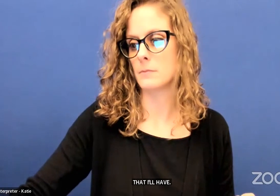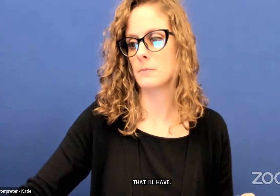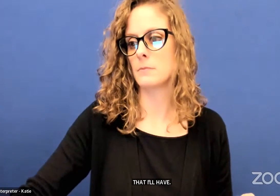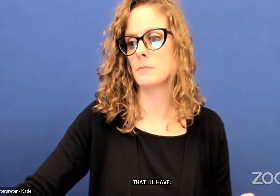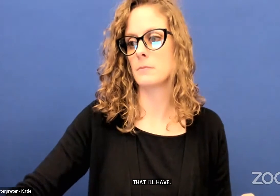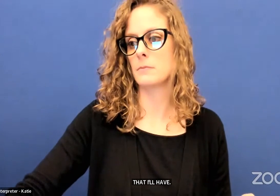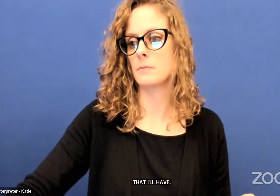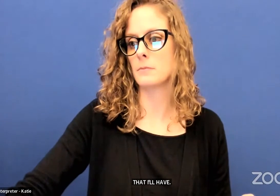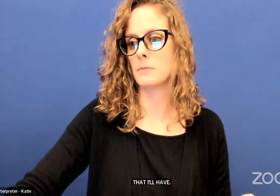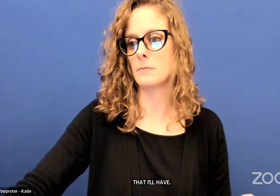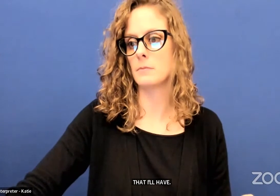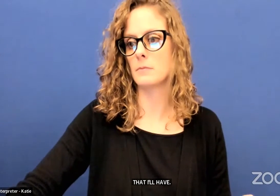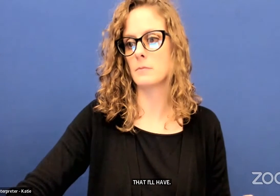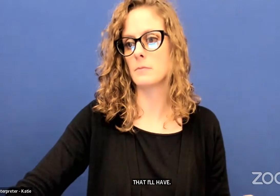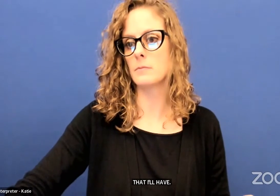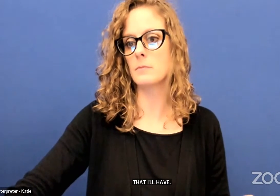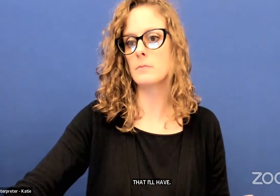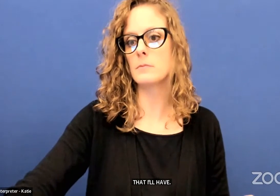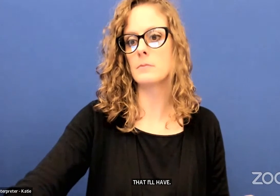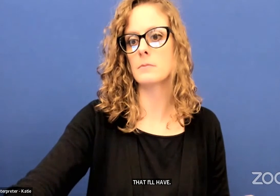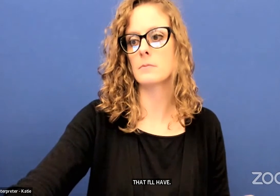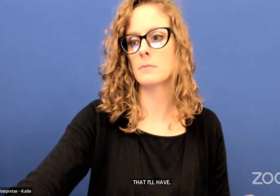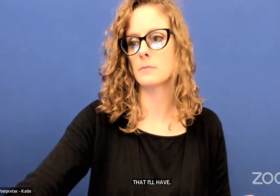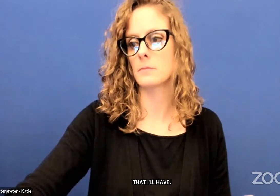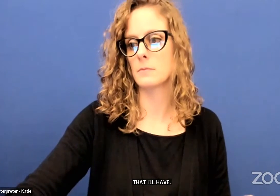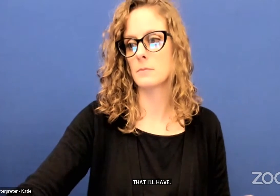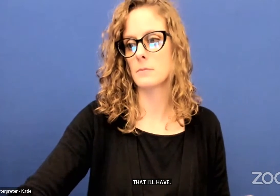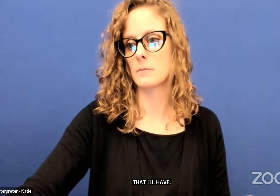This in presentation mode.